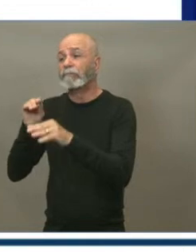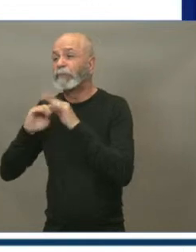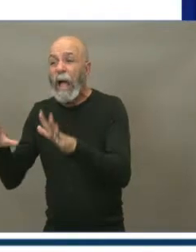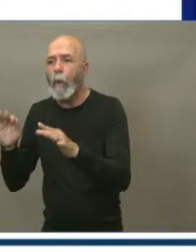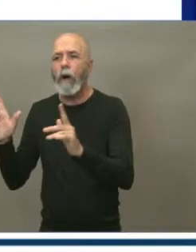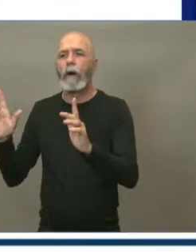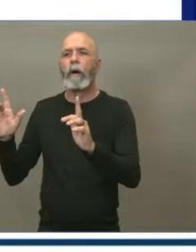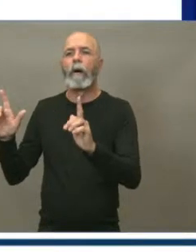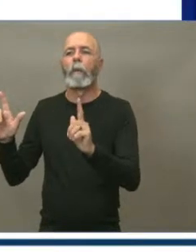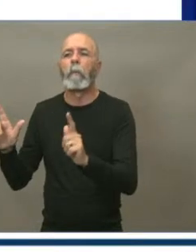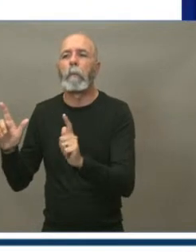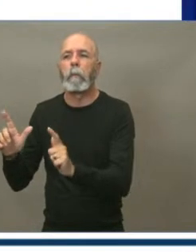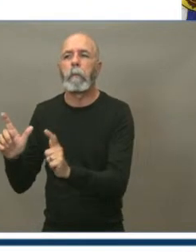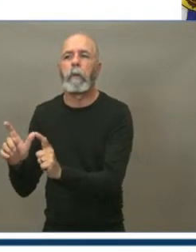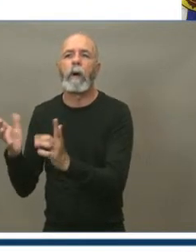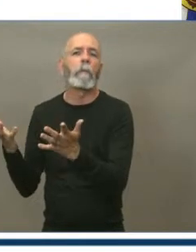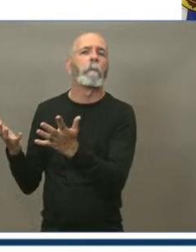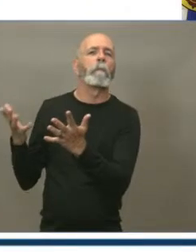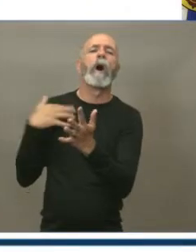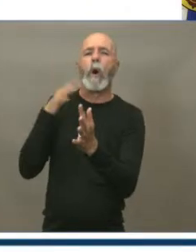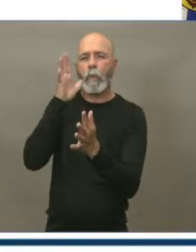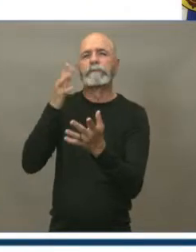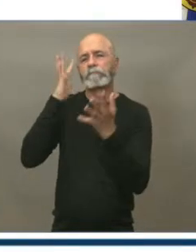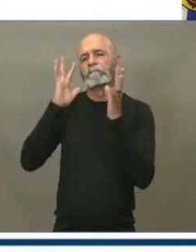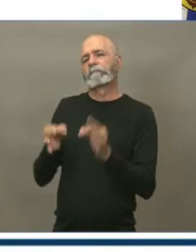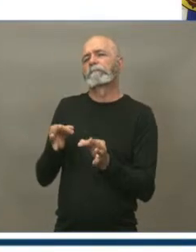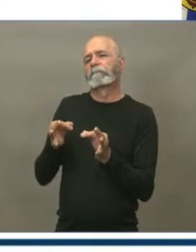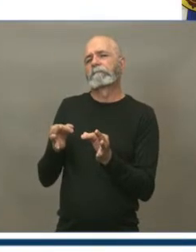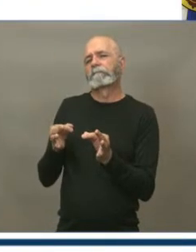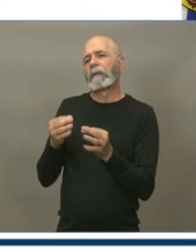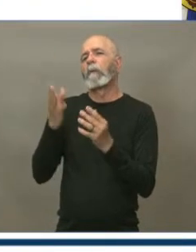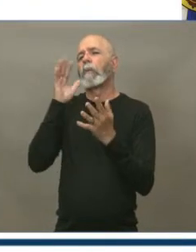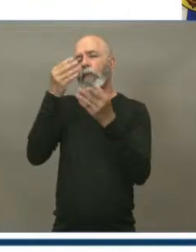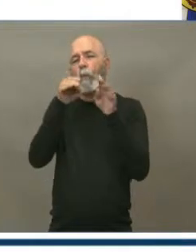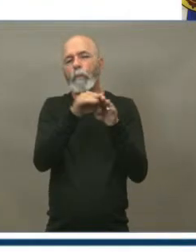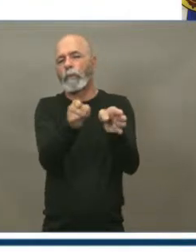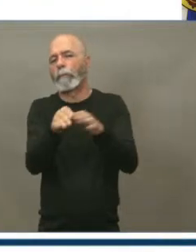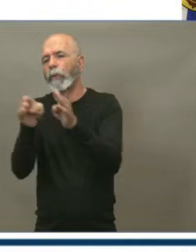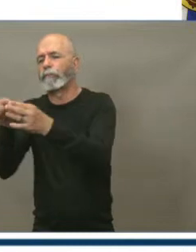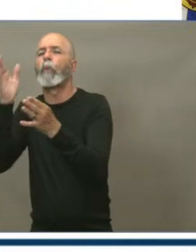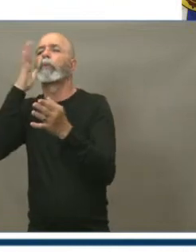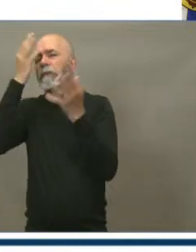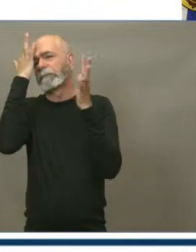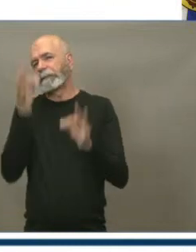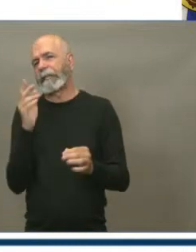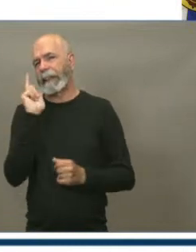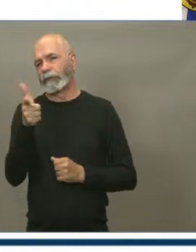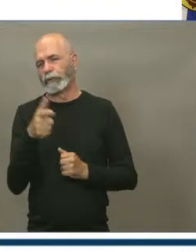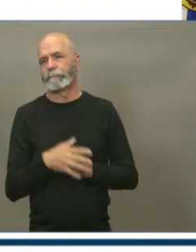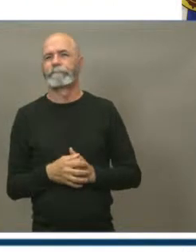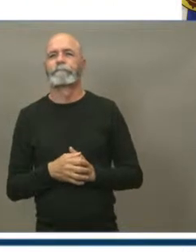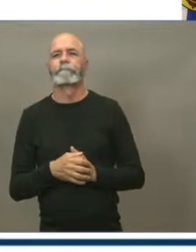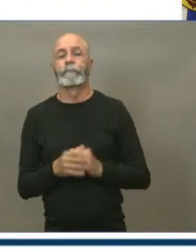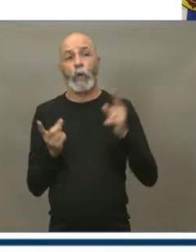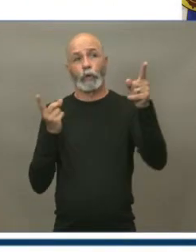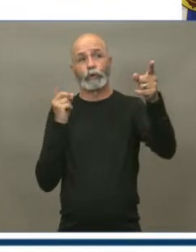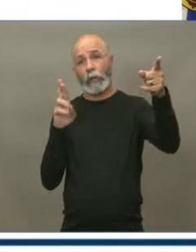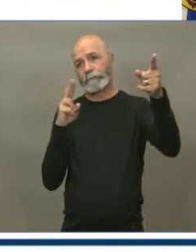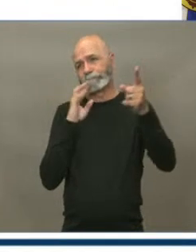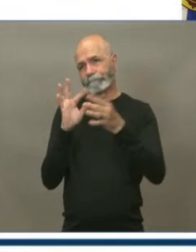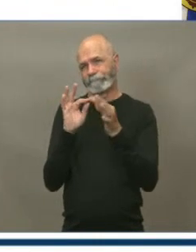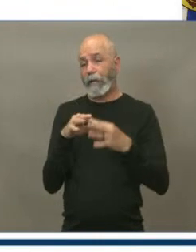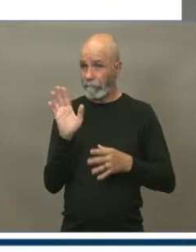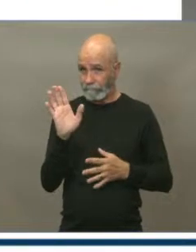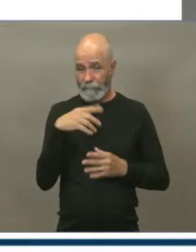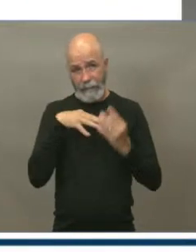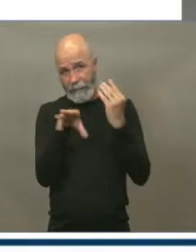scale. And that as well. So that came out today. That is advice from the federal government. Each province has to then